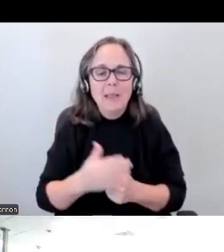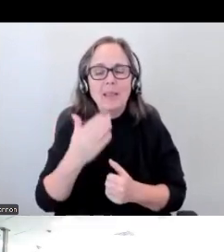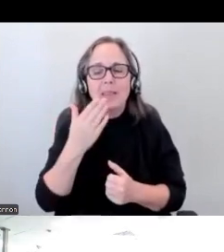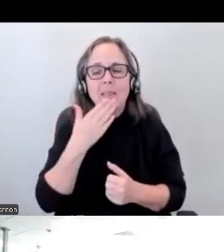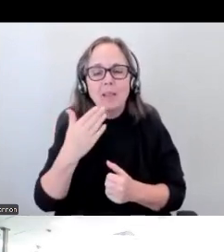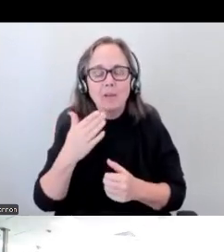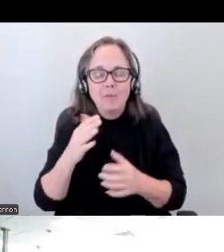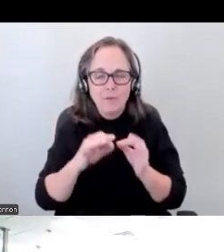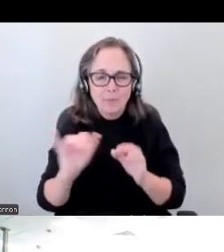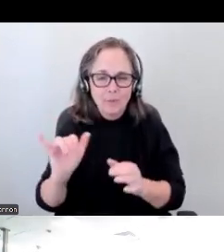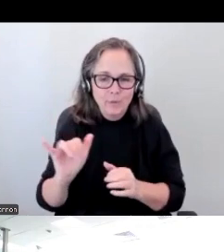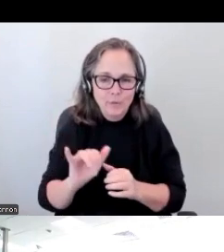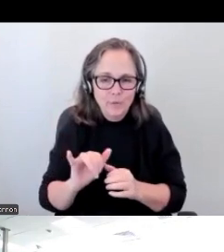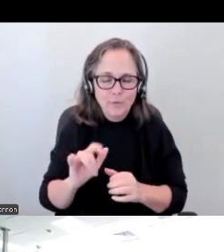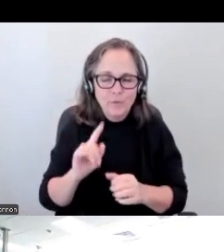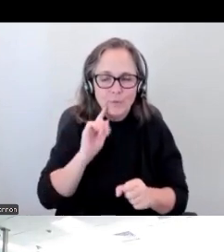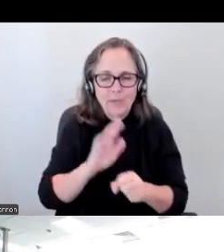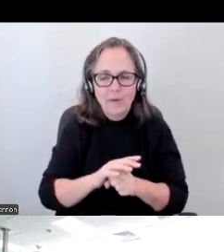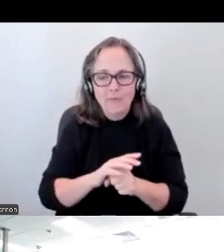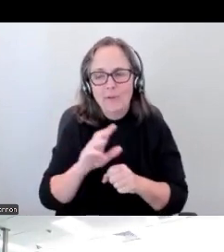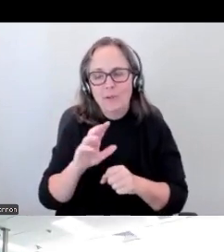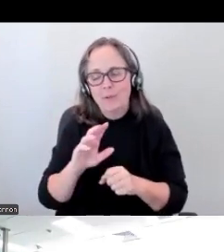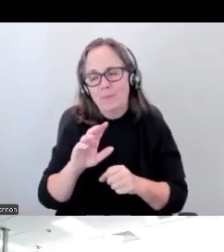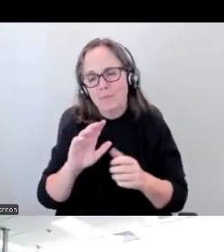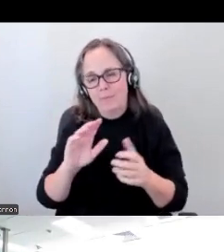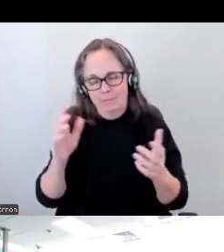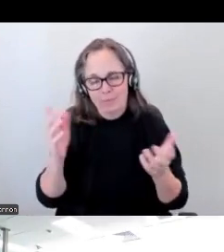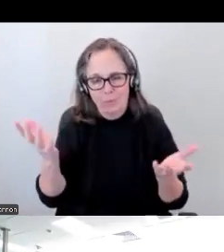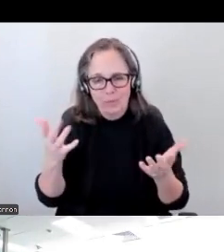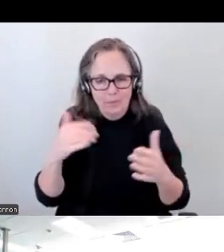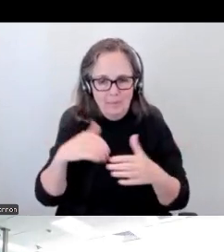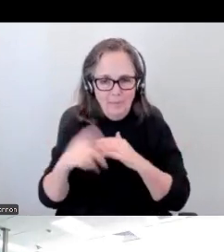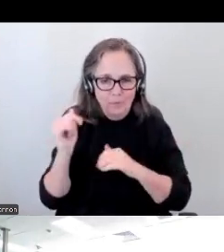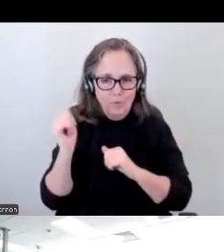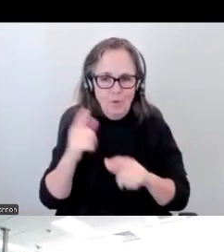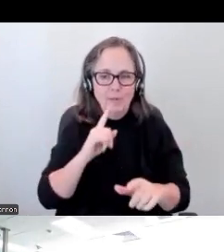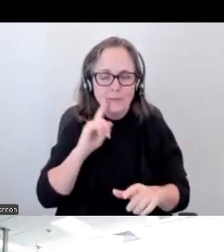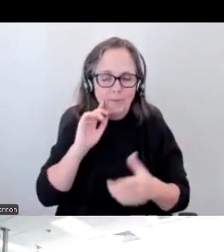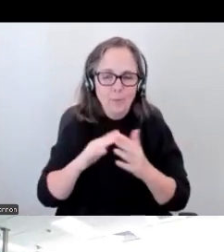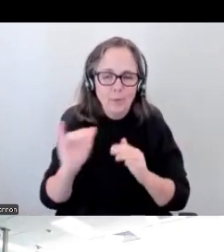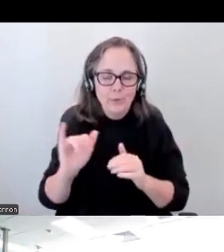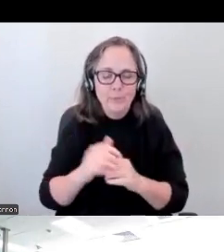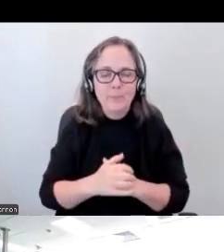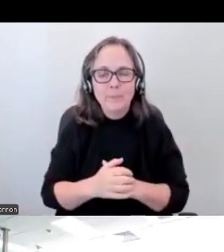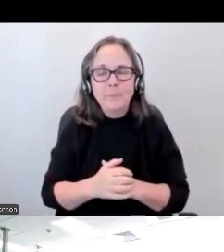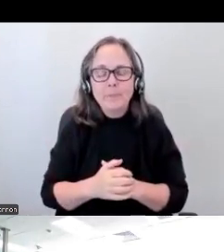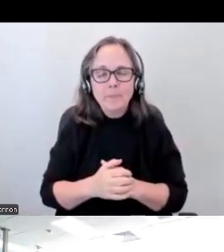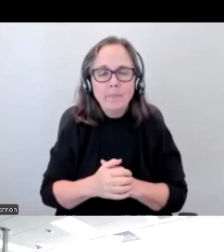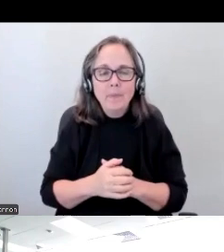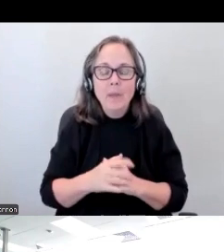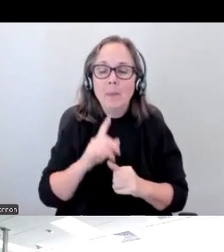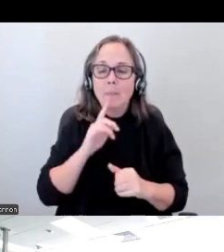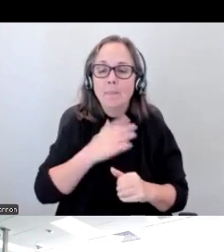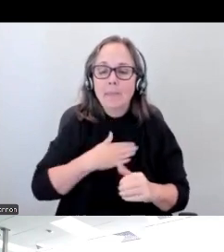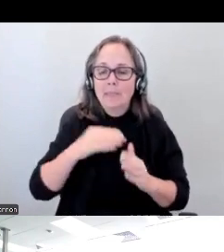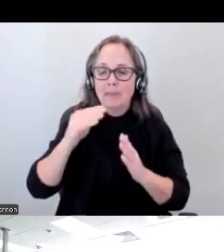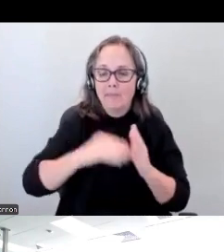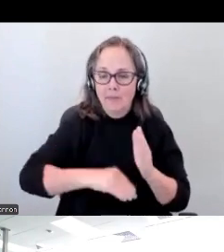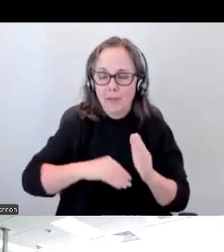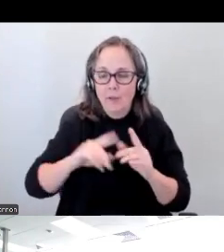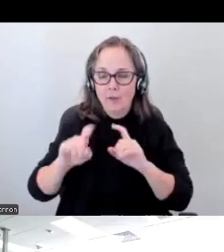our interpreters for ensuring that the webinar has been accessible to our deaf community members. So make sure that you fill out our follow-up